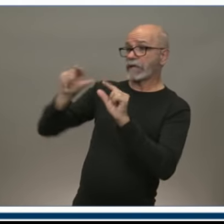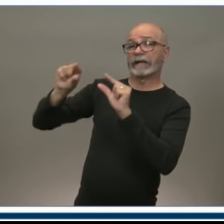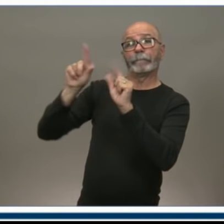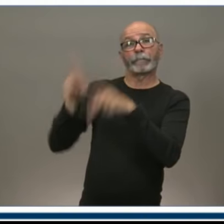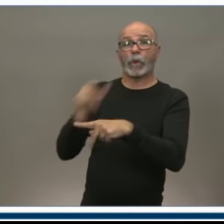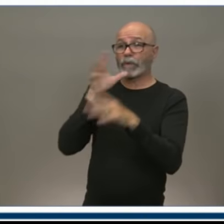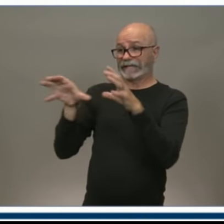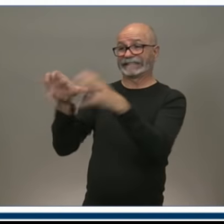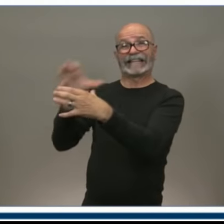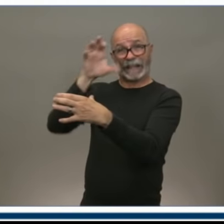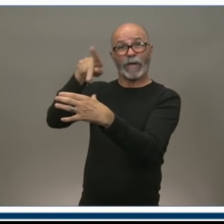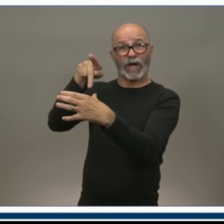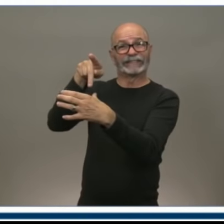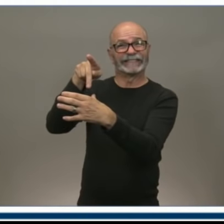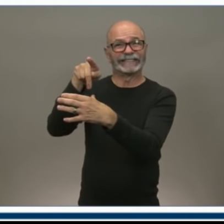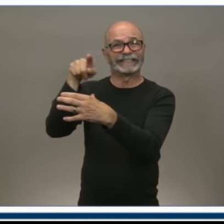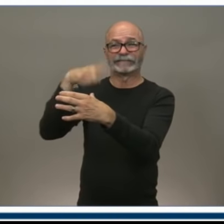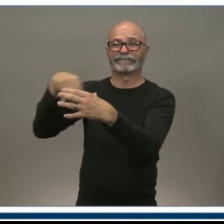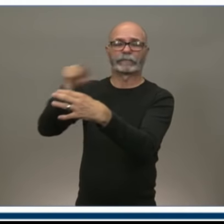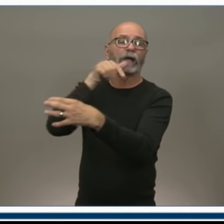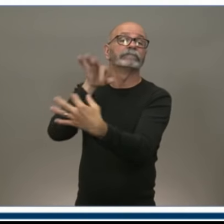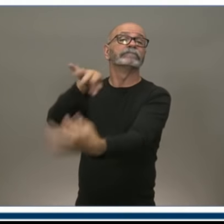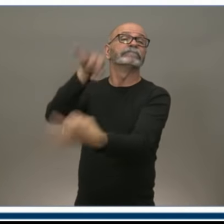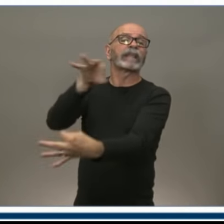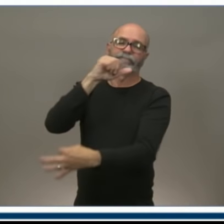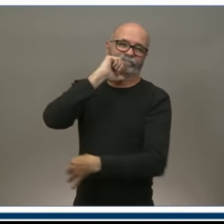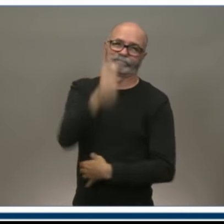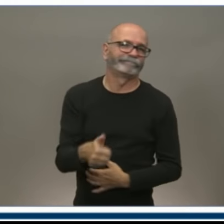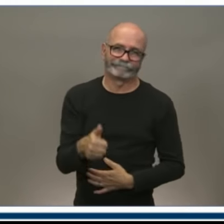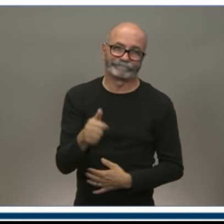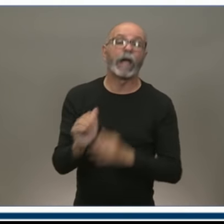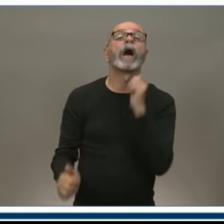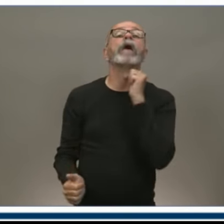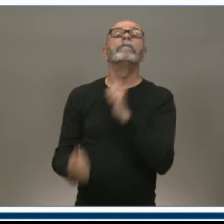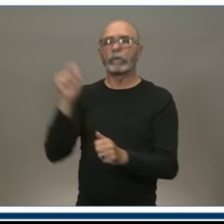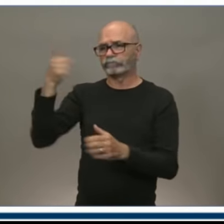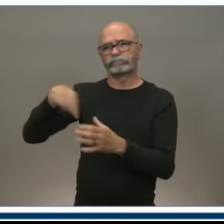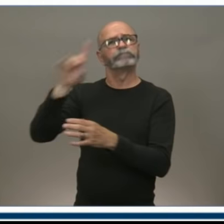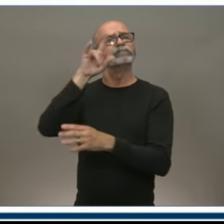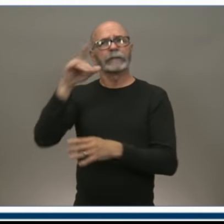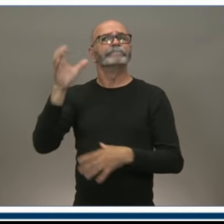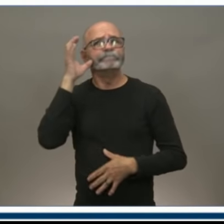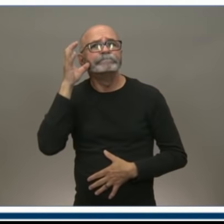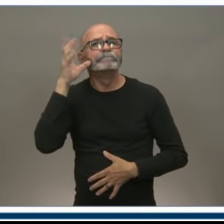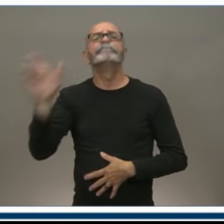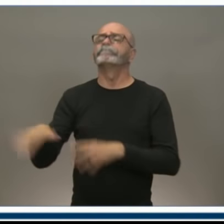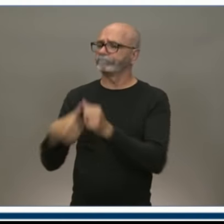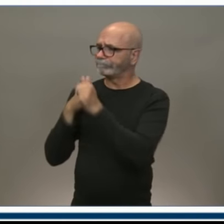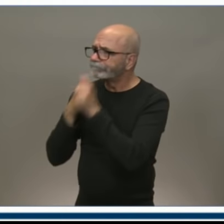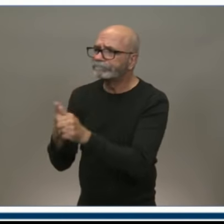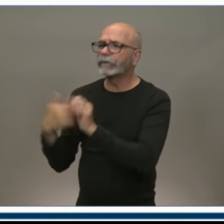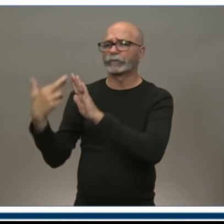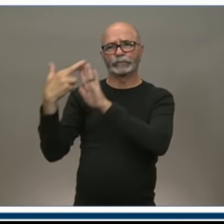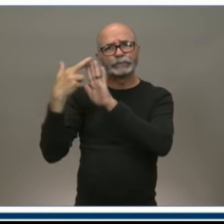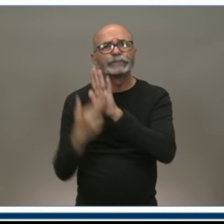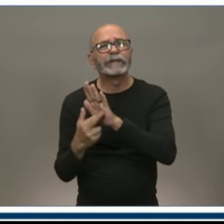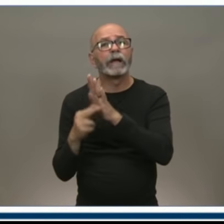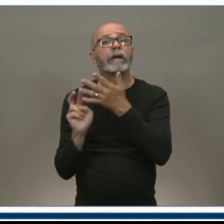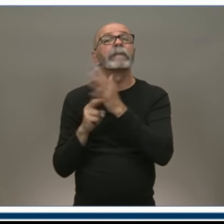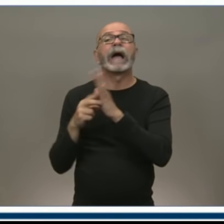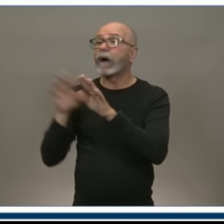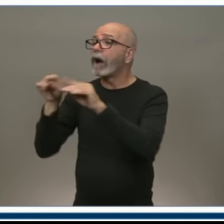wasn't perfect, in many of the situations, the public health measures were being followed, which limited the ability of the virus, even though there was in a family,